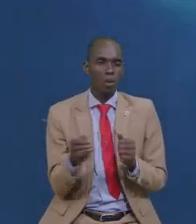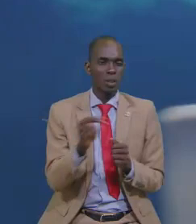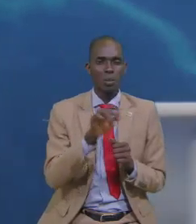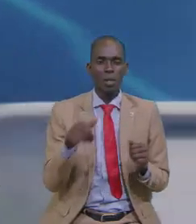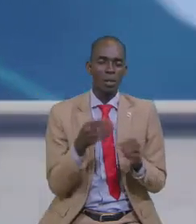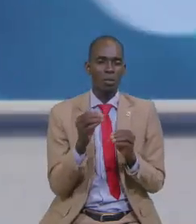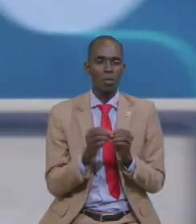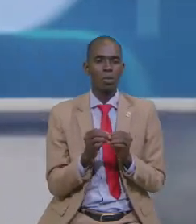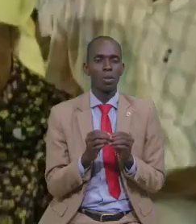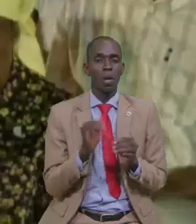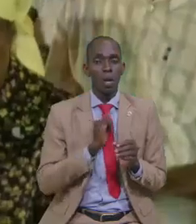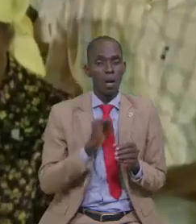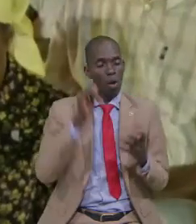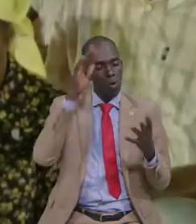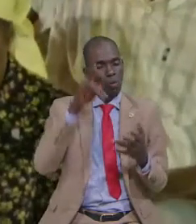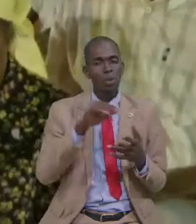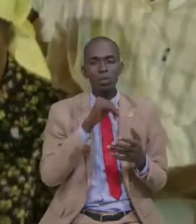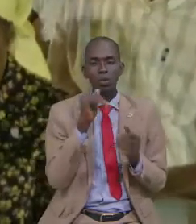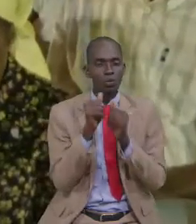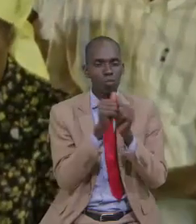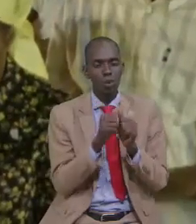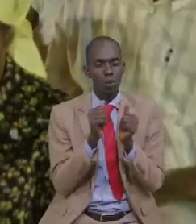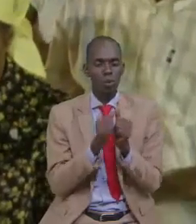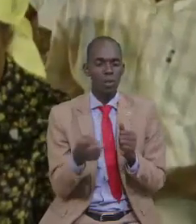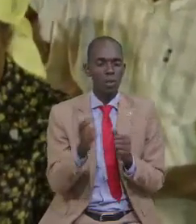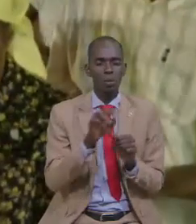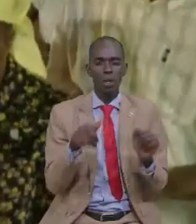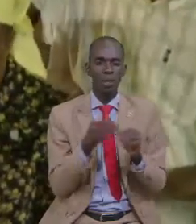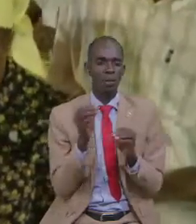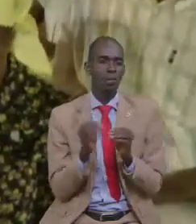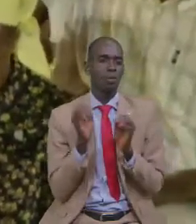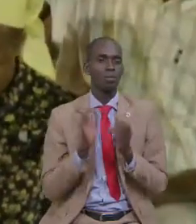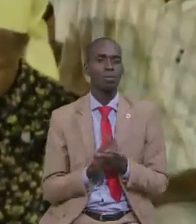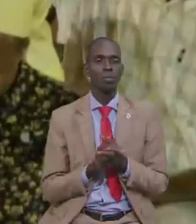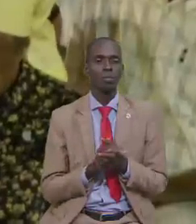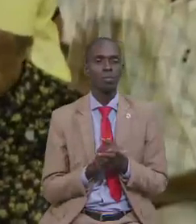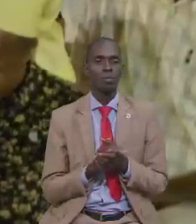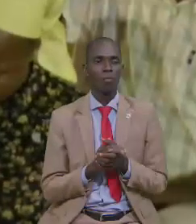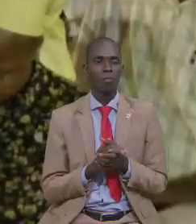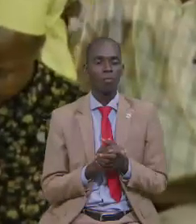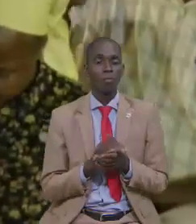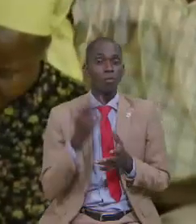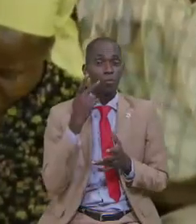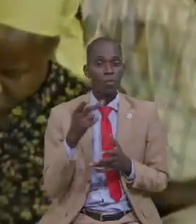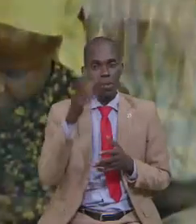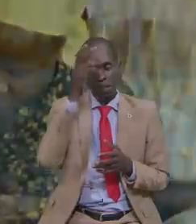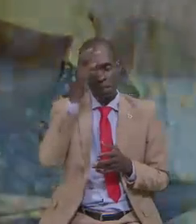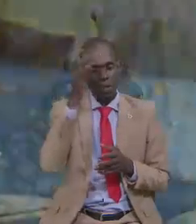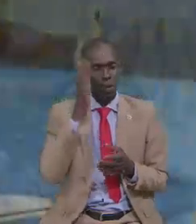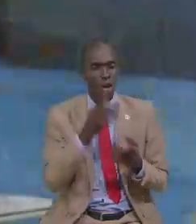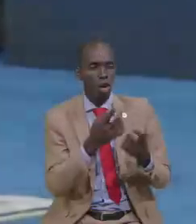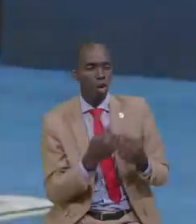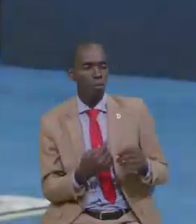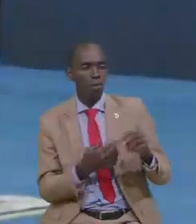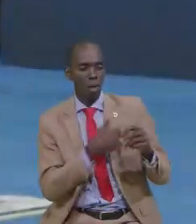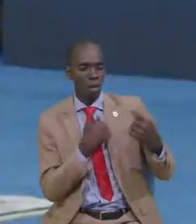I said, you are not at home with them anymore. Yeah. Satan used to come and knock at the door. He